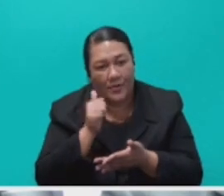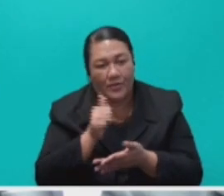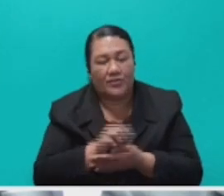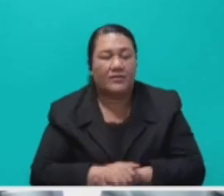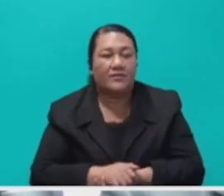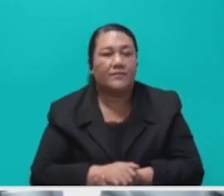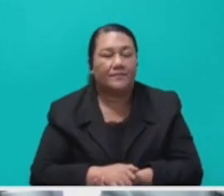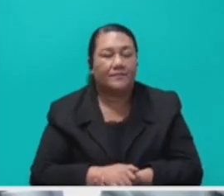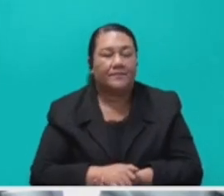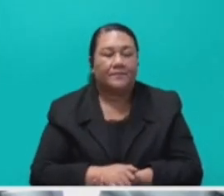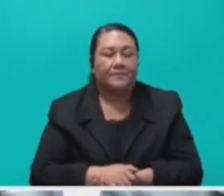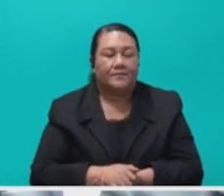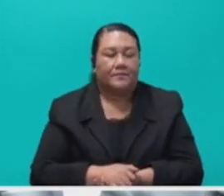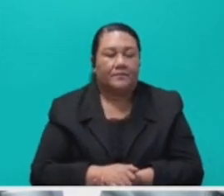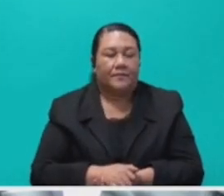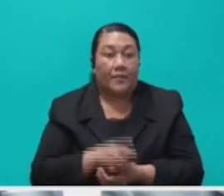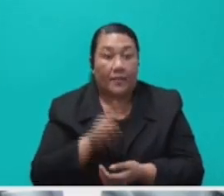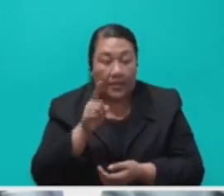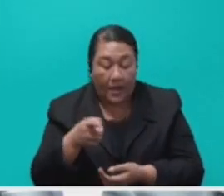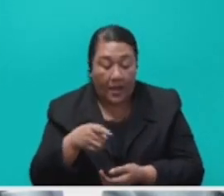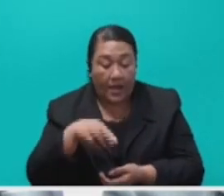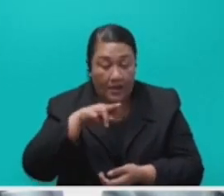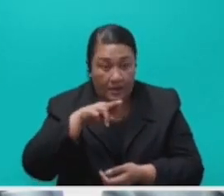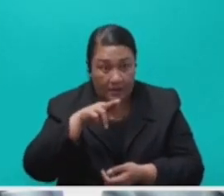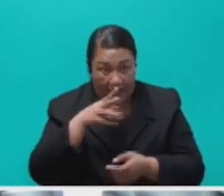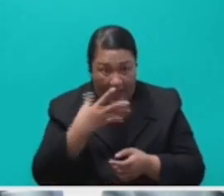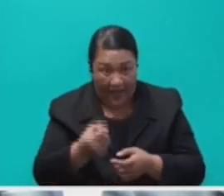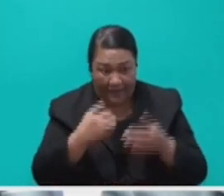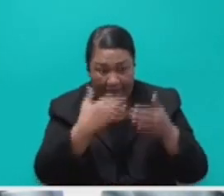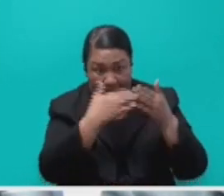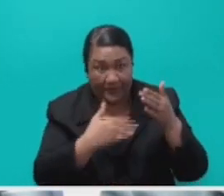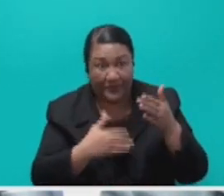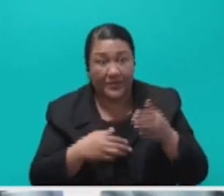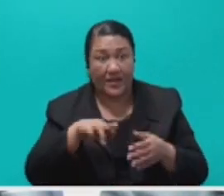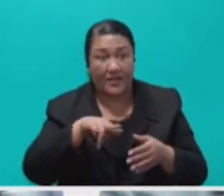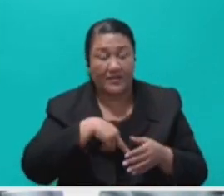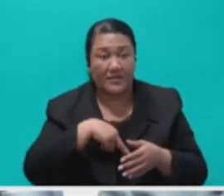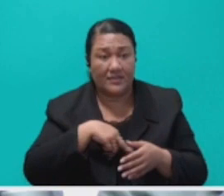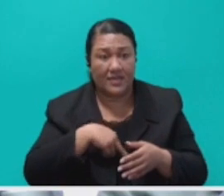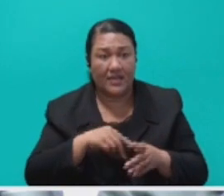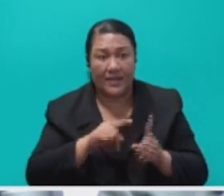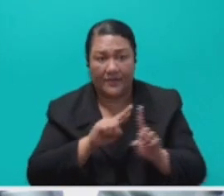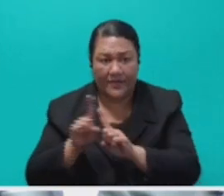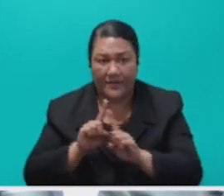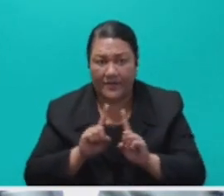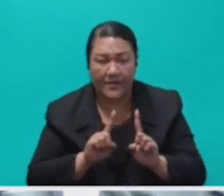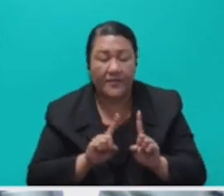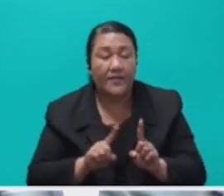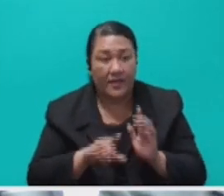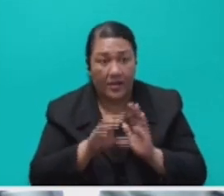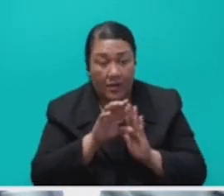race, religion, caste, or creed, it gives us equal citizenry.